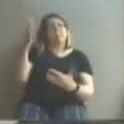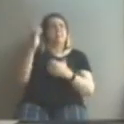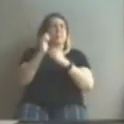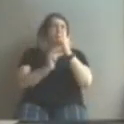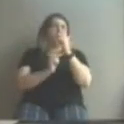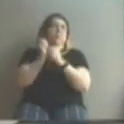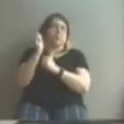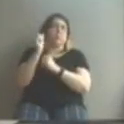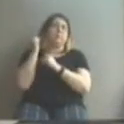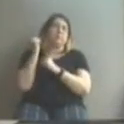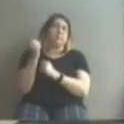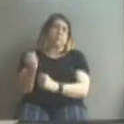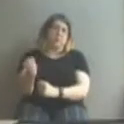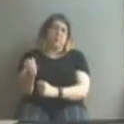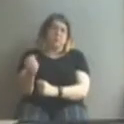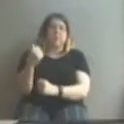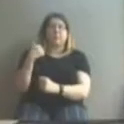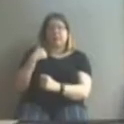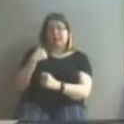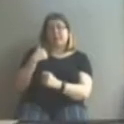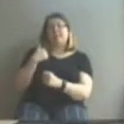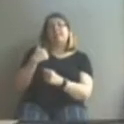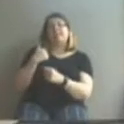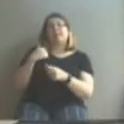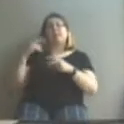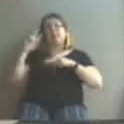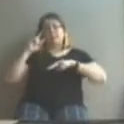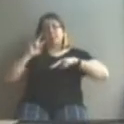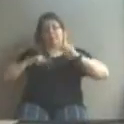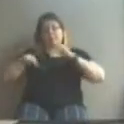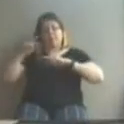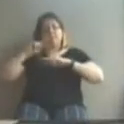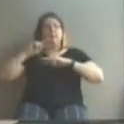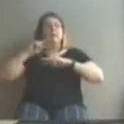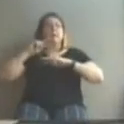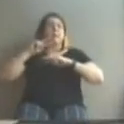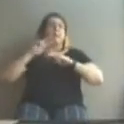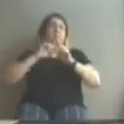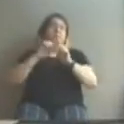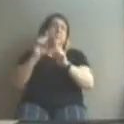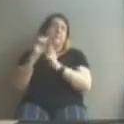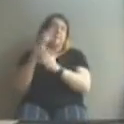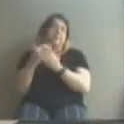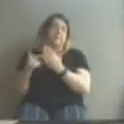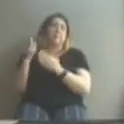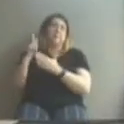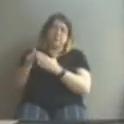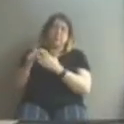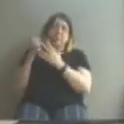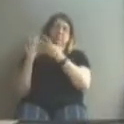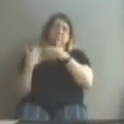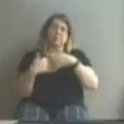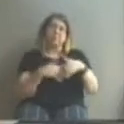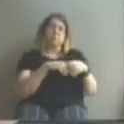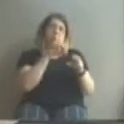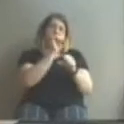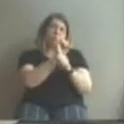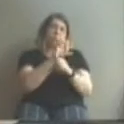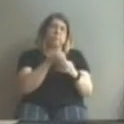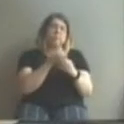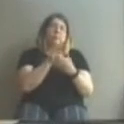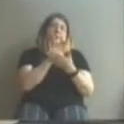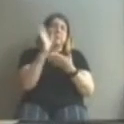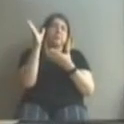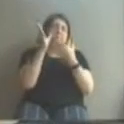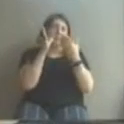structurally very strong to have oversight and coherence about the different pieces that have to work in academic